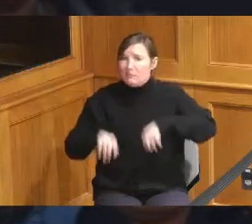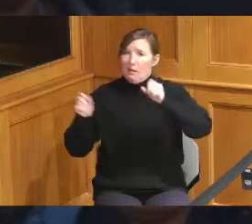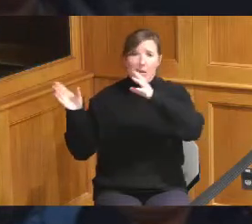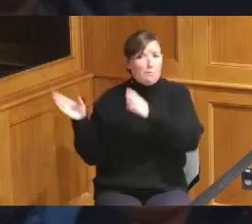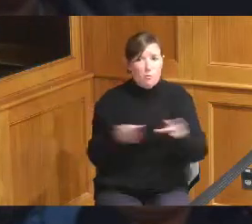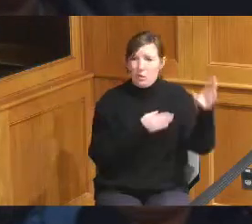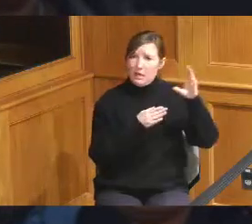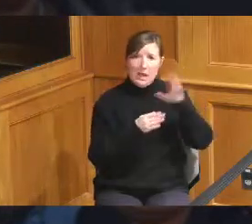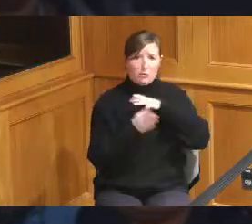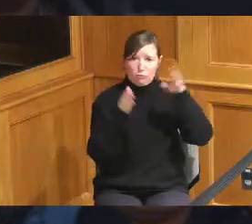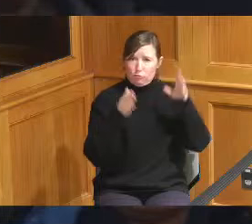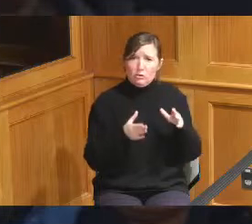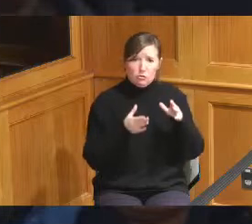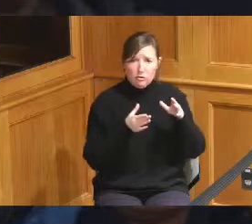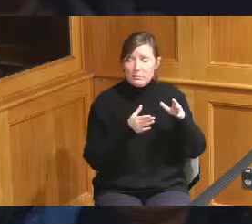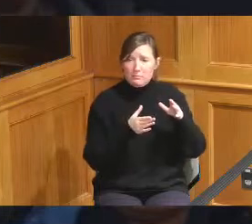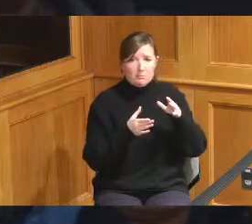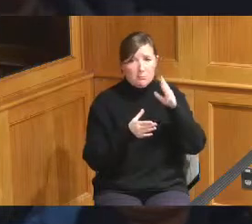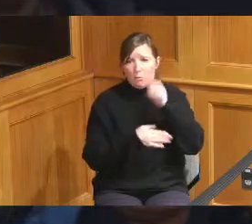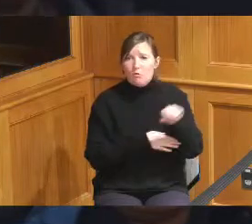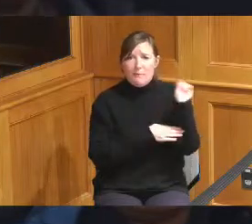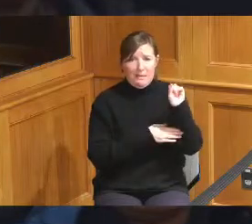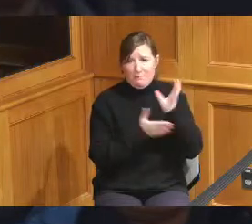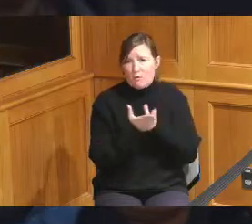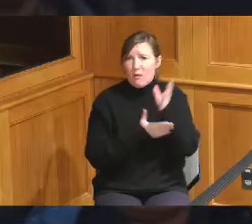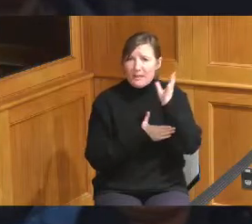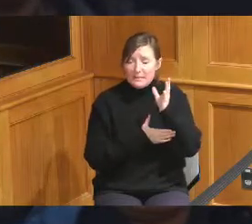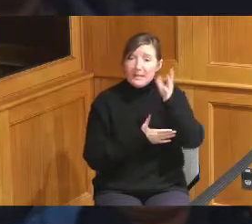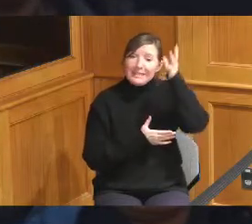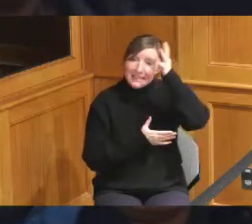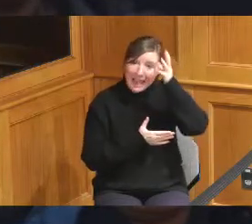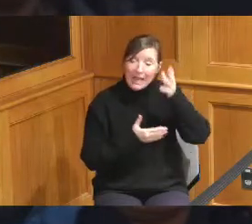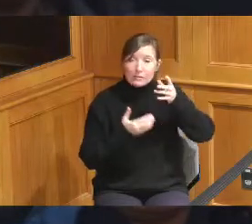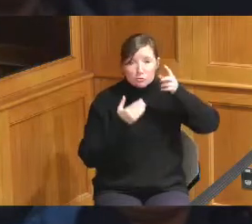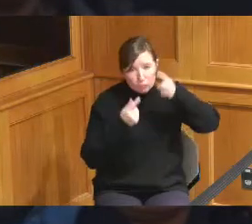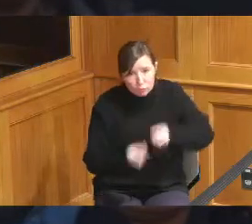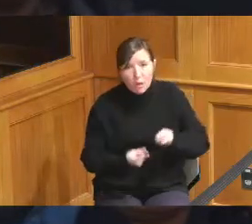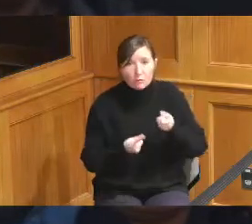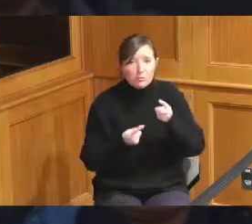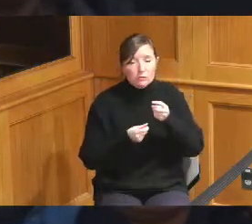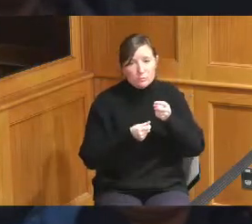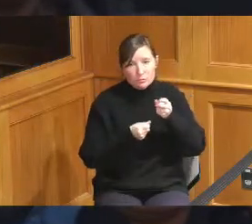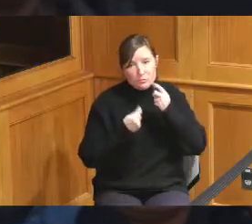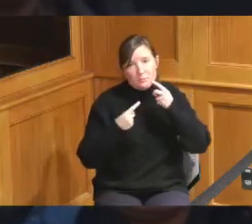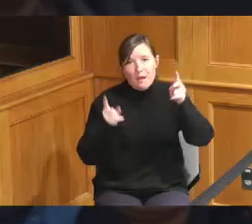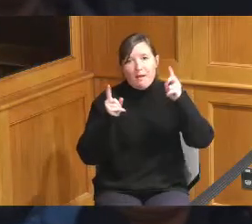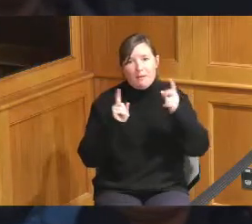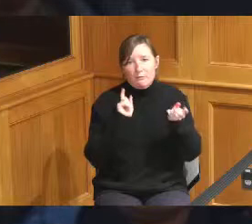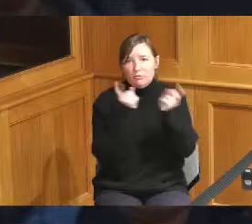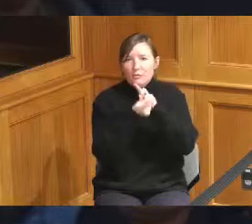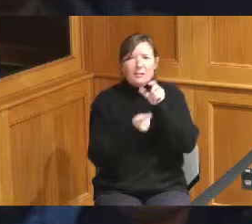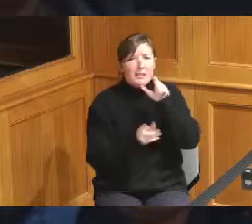Rights. And with that, he struggled to bring about change, not